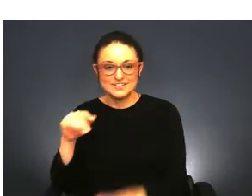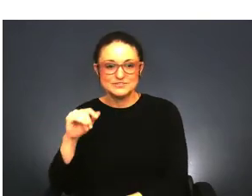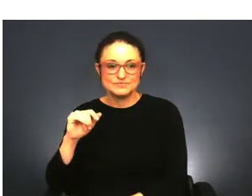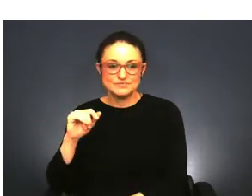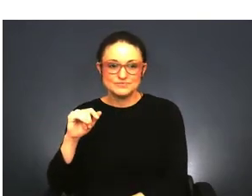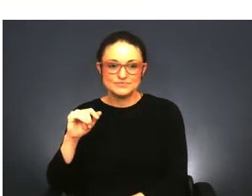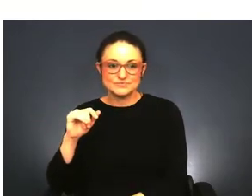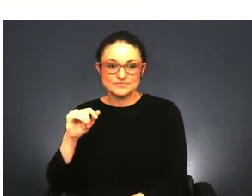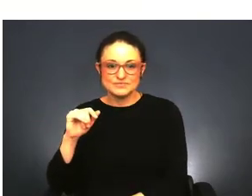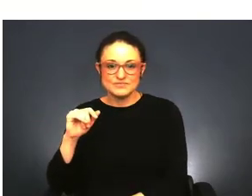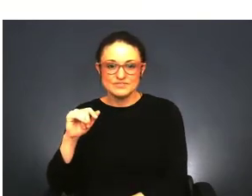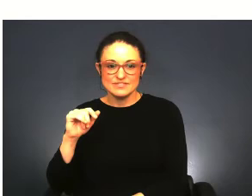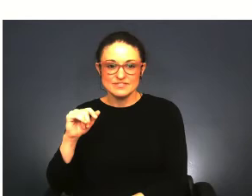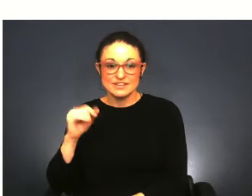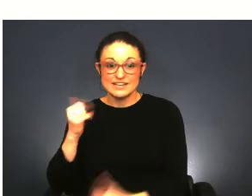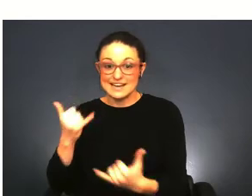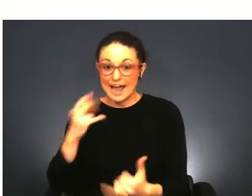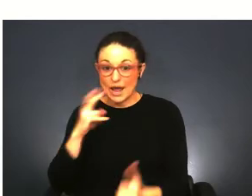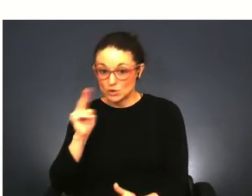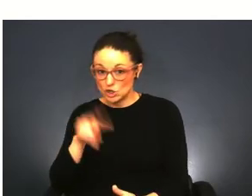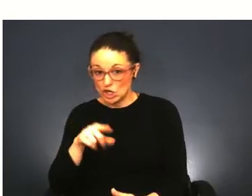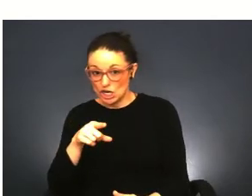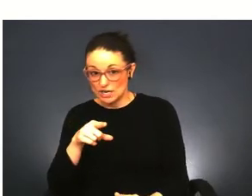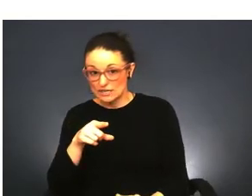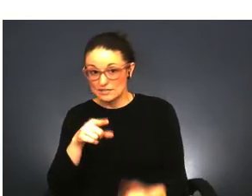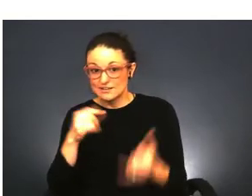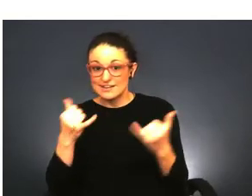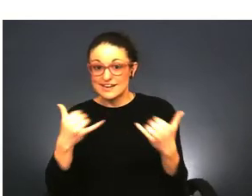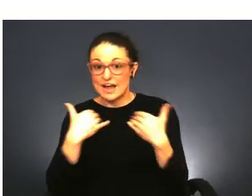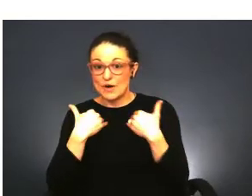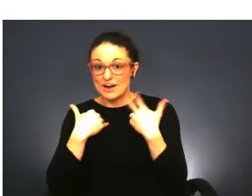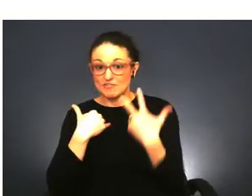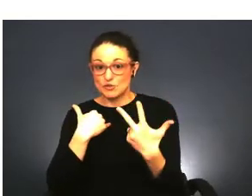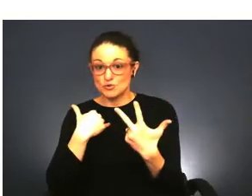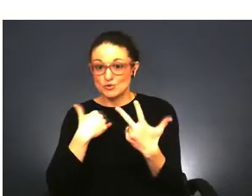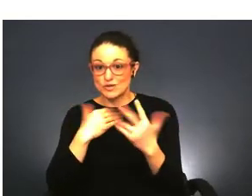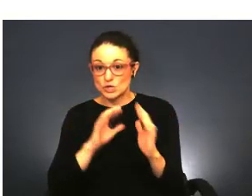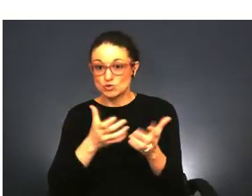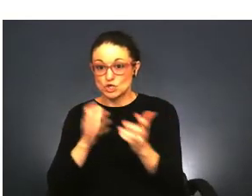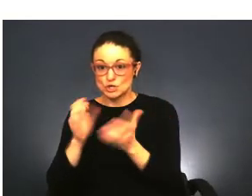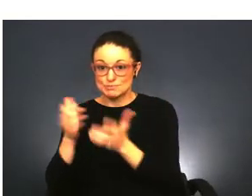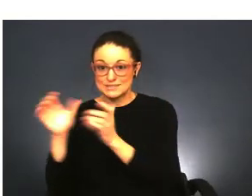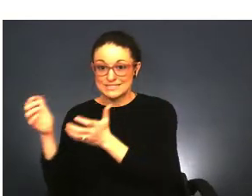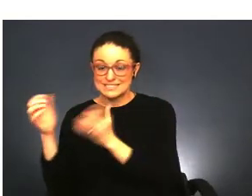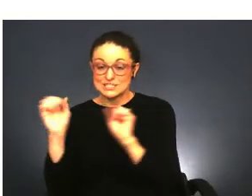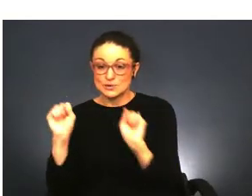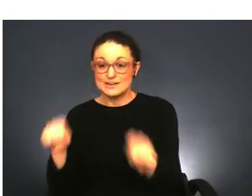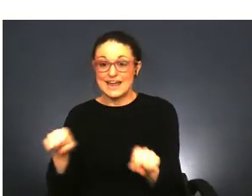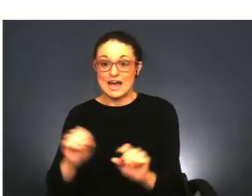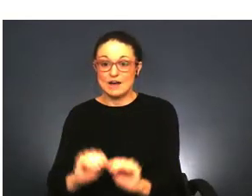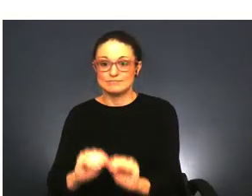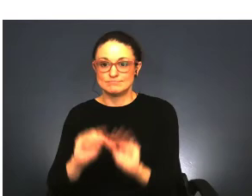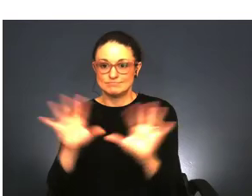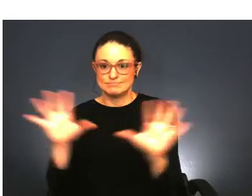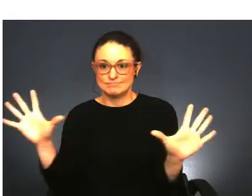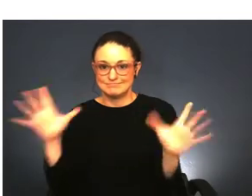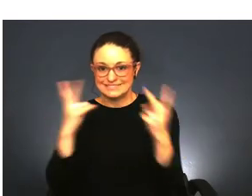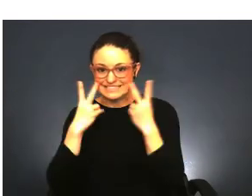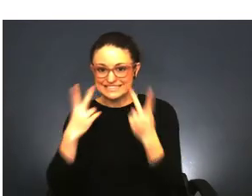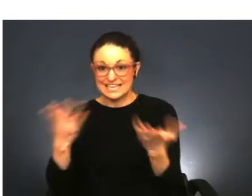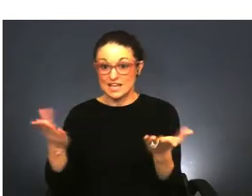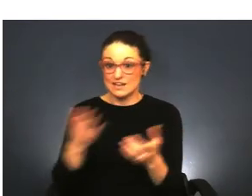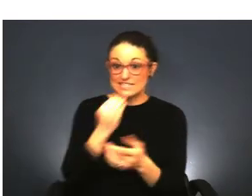after adding those 2 groups, and you'll see that I now have 3 groups. So now you can see clearly this column that was